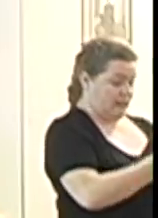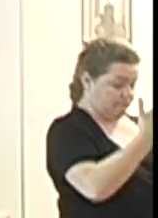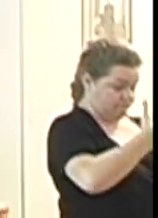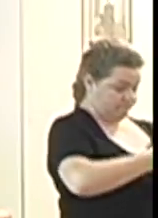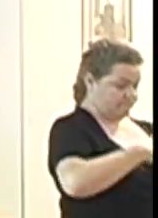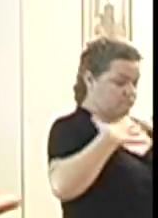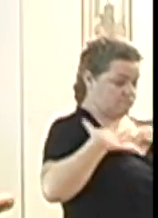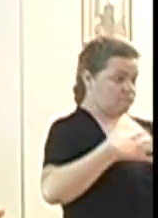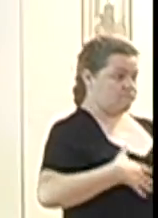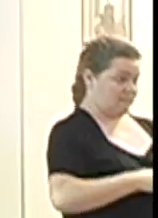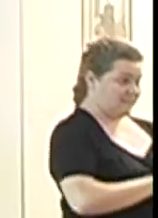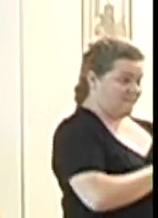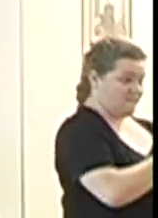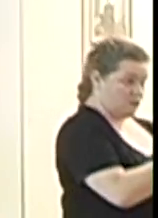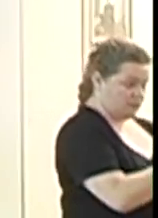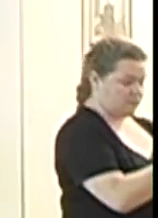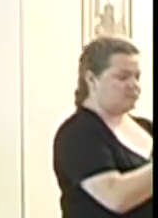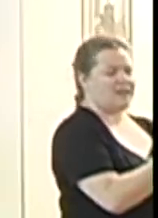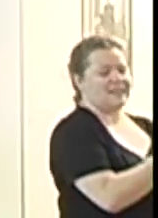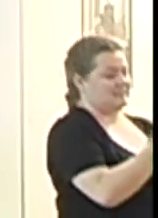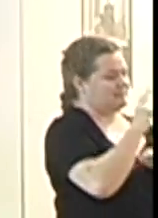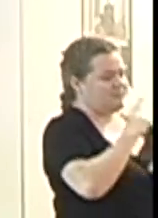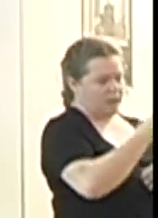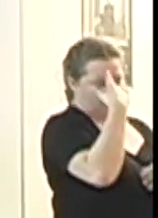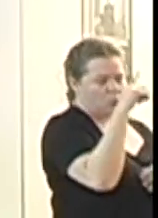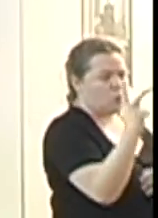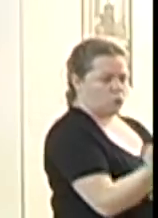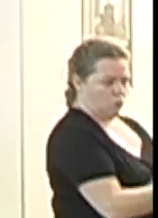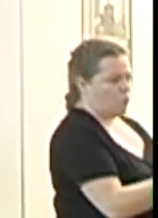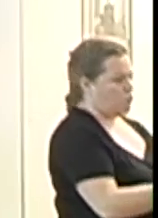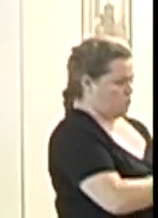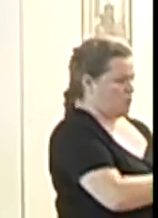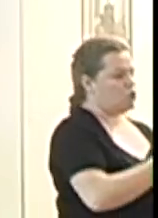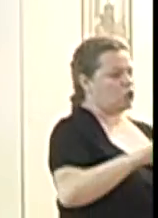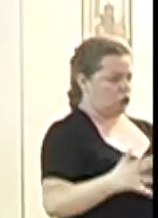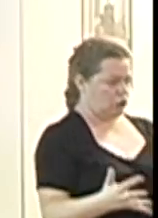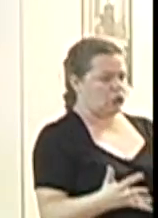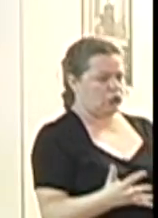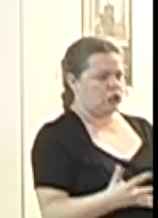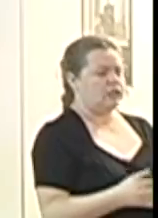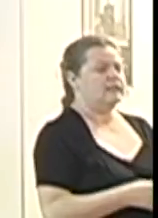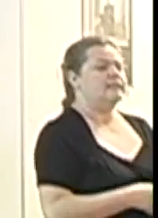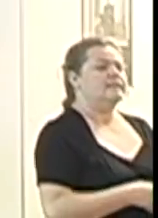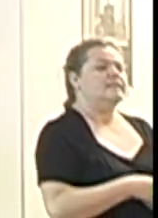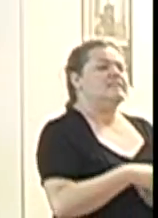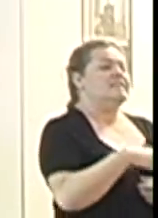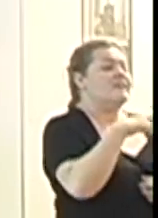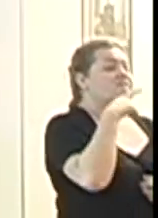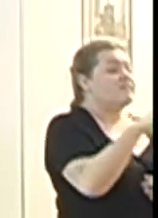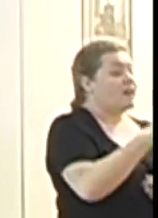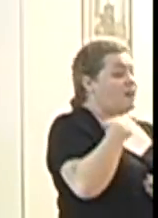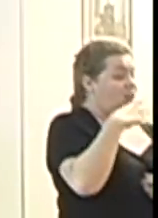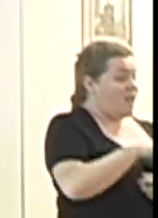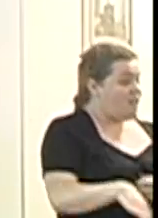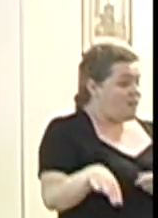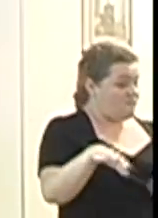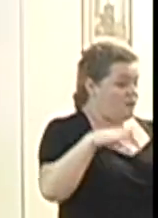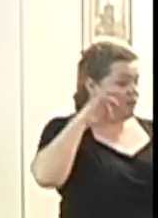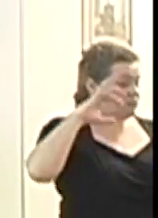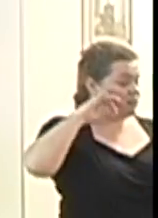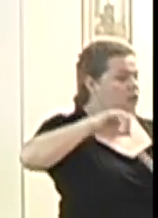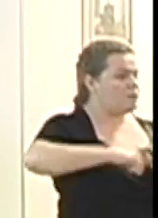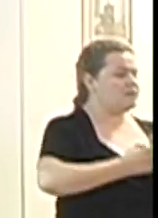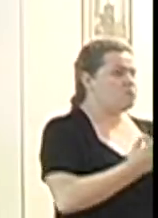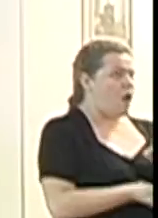articulatory development. It's true of both language modalities, because we see it at work in early babbling, vocal babbling,